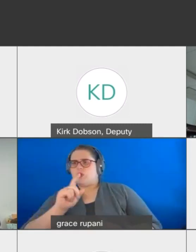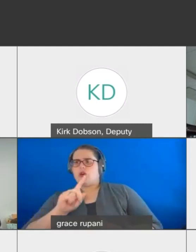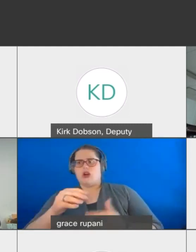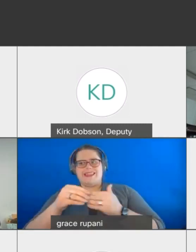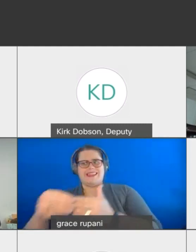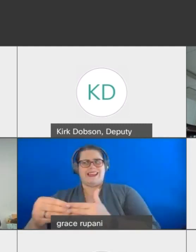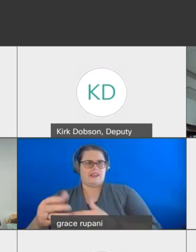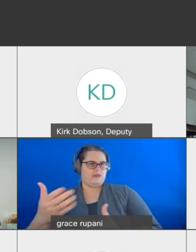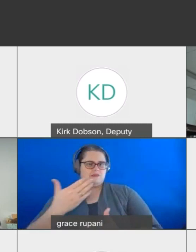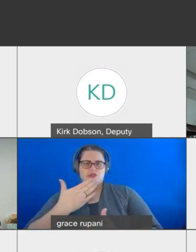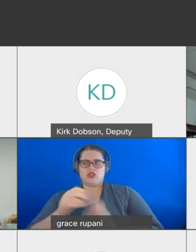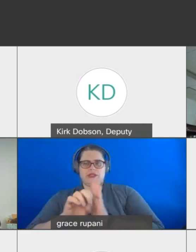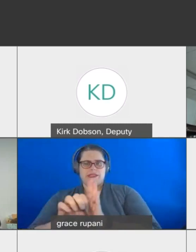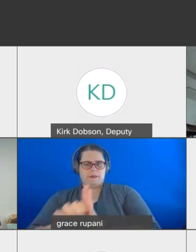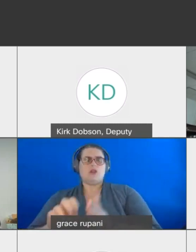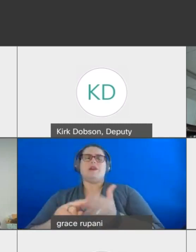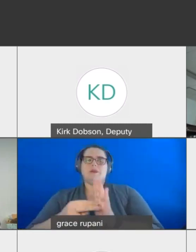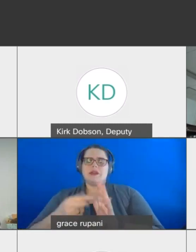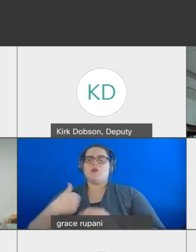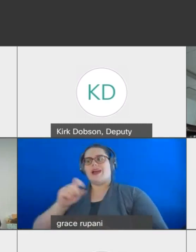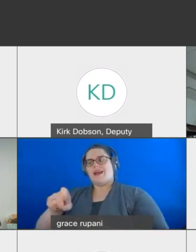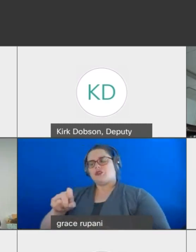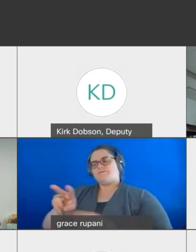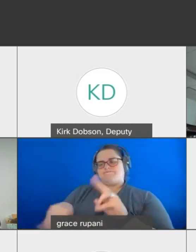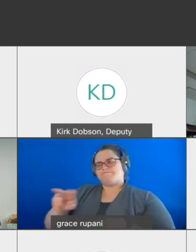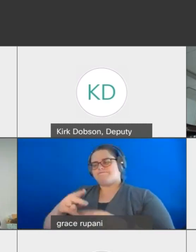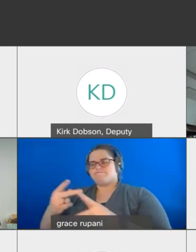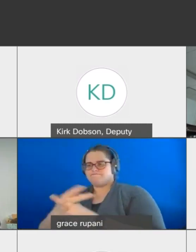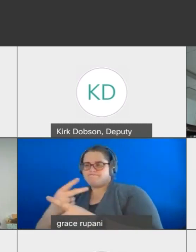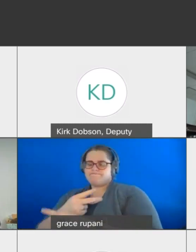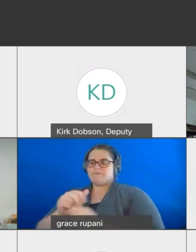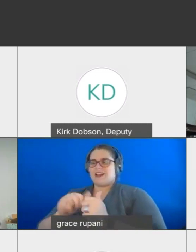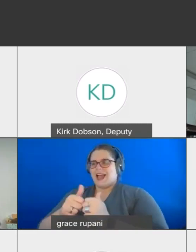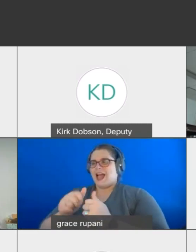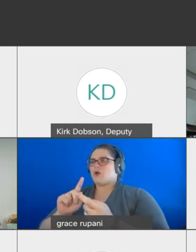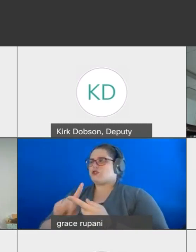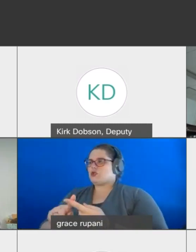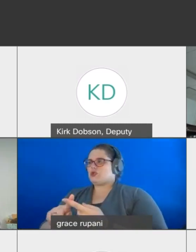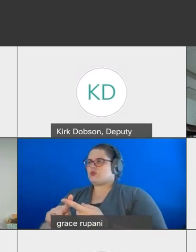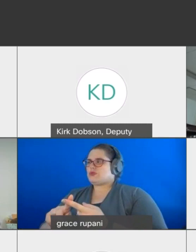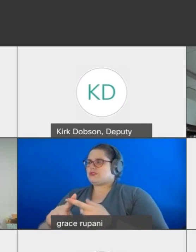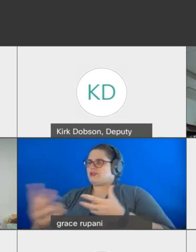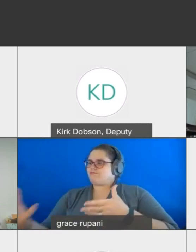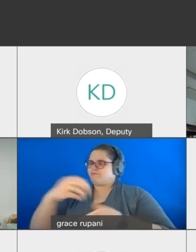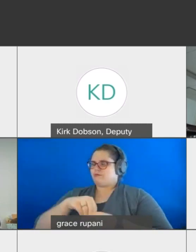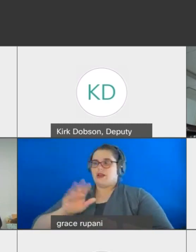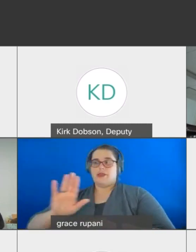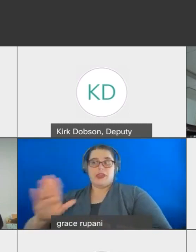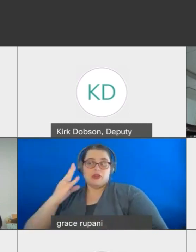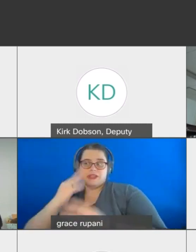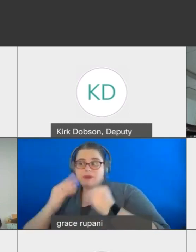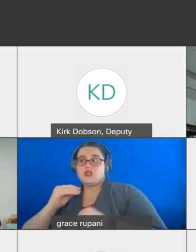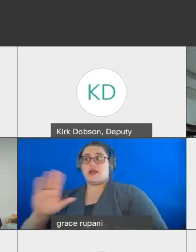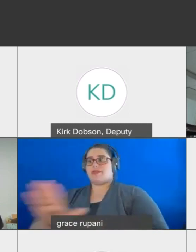out ways that we can benefit from the experience and the knowledge of everyone on